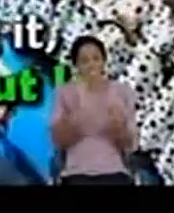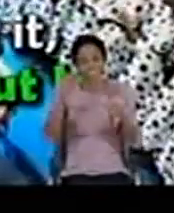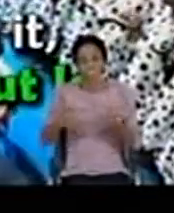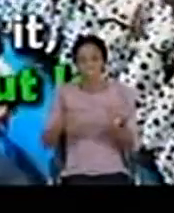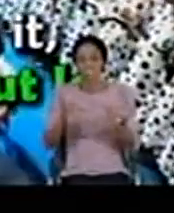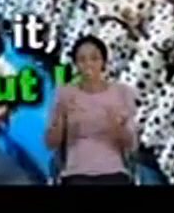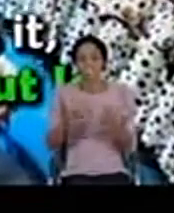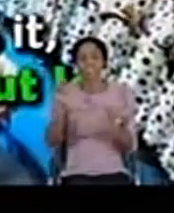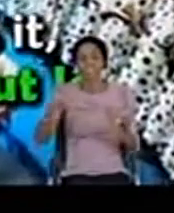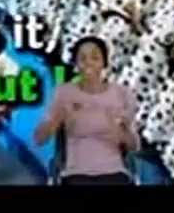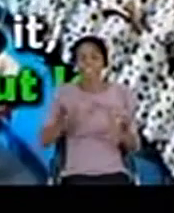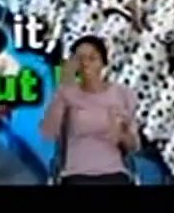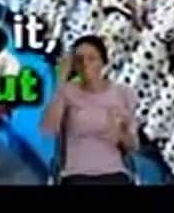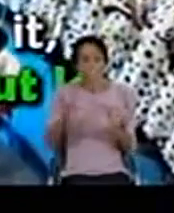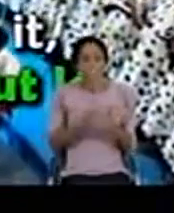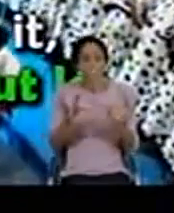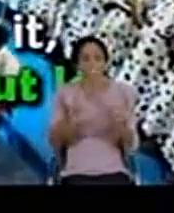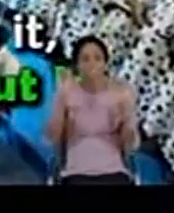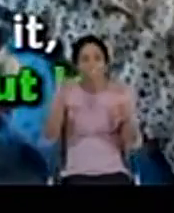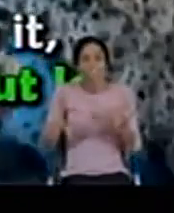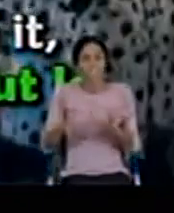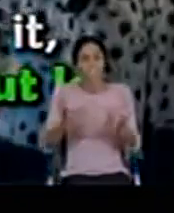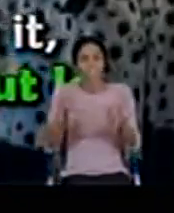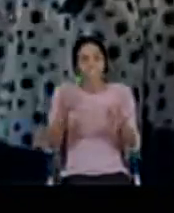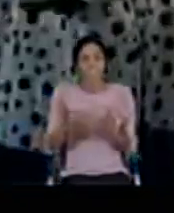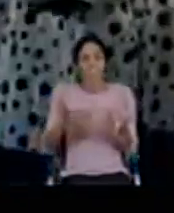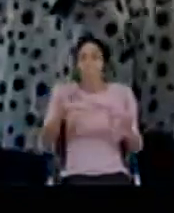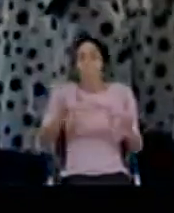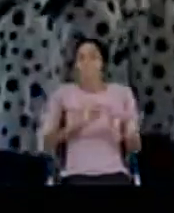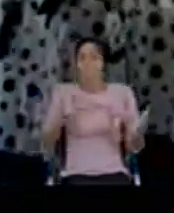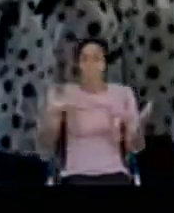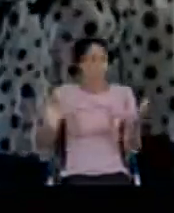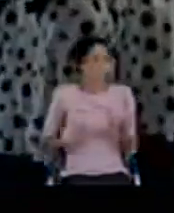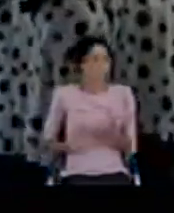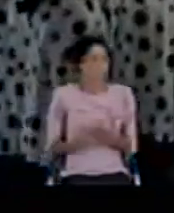can do it. Yes, I know Jesus can do it.